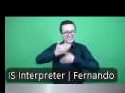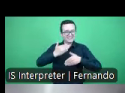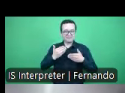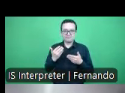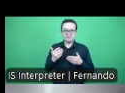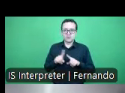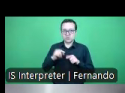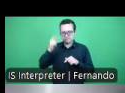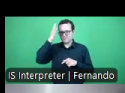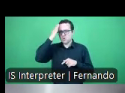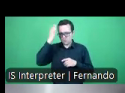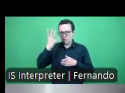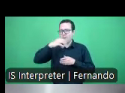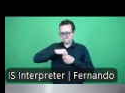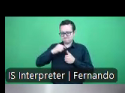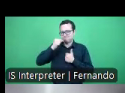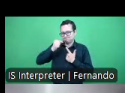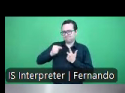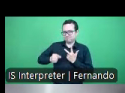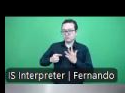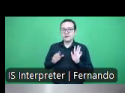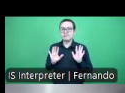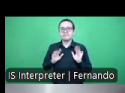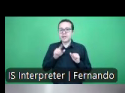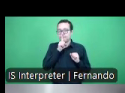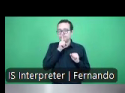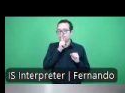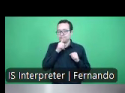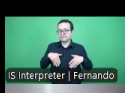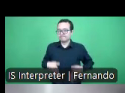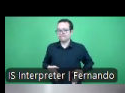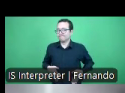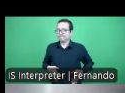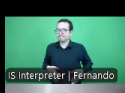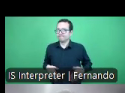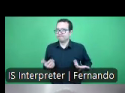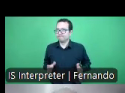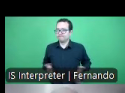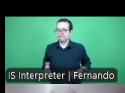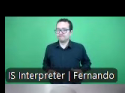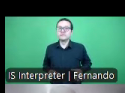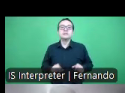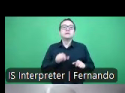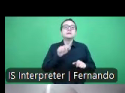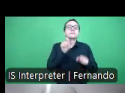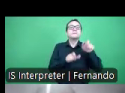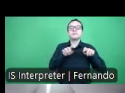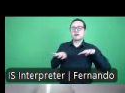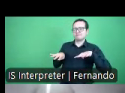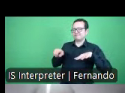adalah And next slide, gambar di mana this is the picture institusionalisasi pada in orang which that dengan